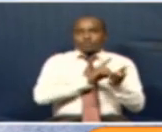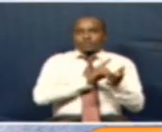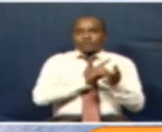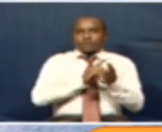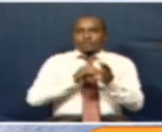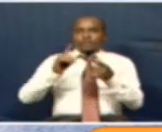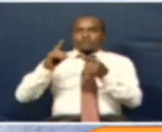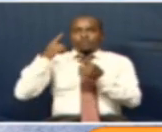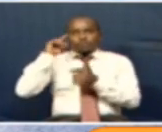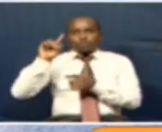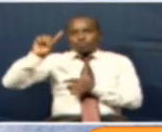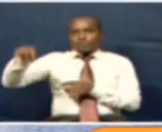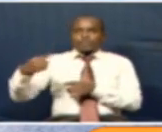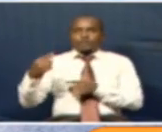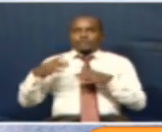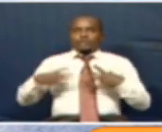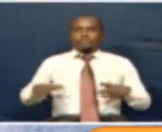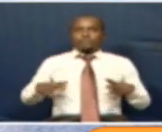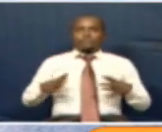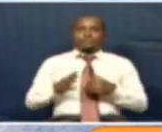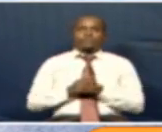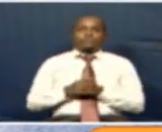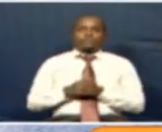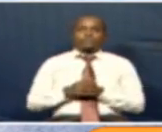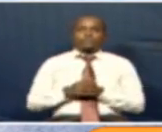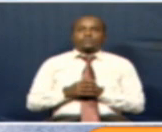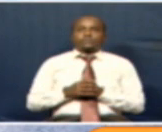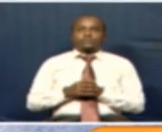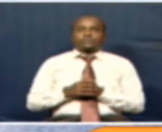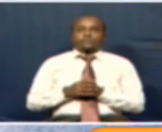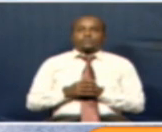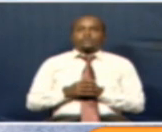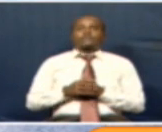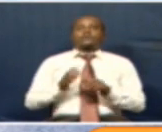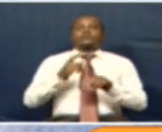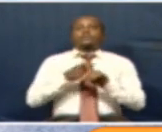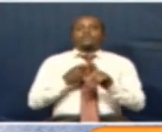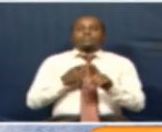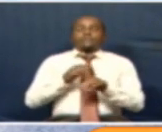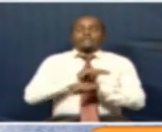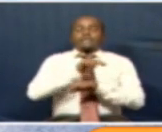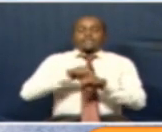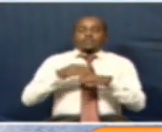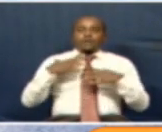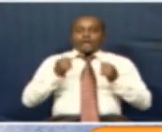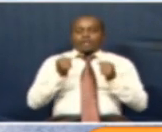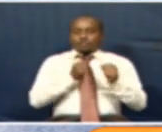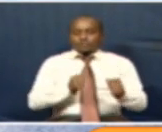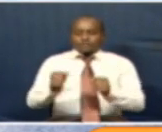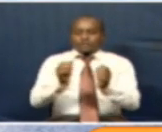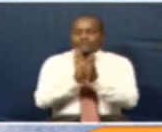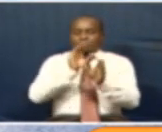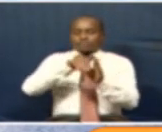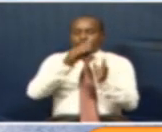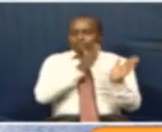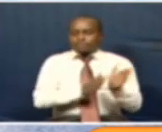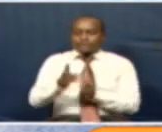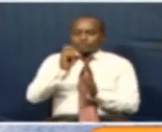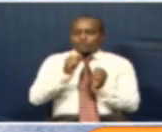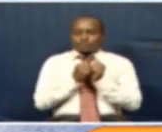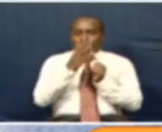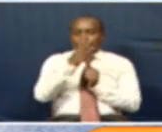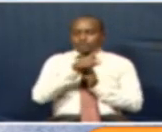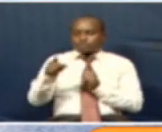only 1,000 people. Indeed, according to the National Health Strategic and Investment Plan